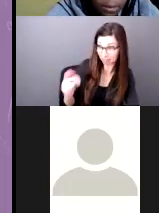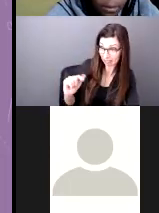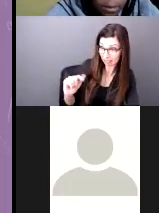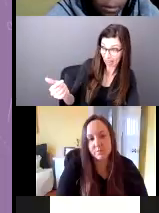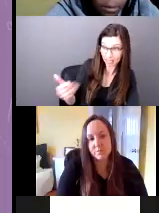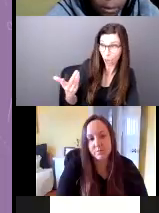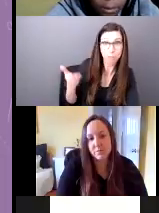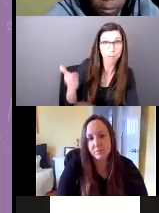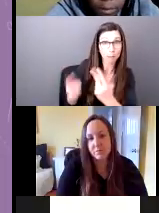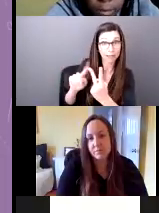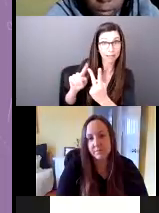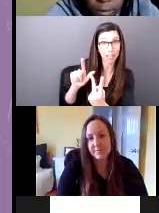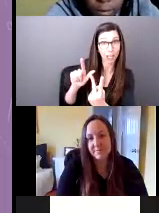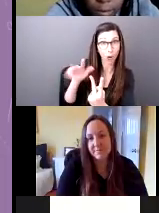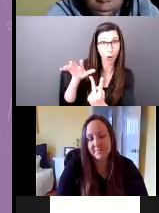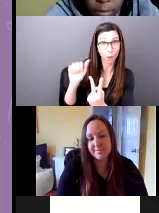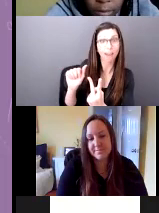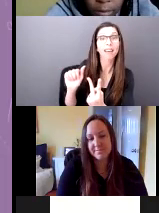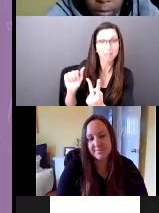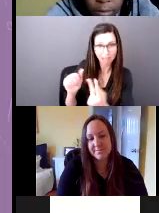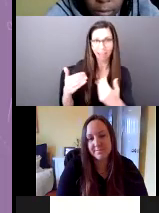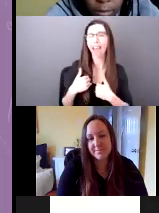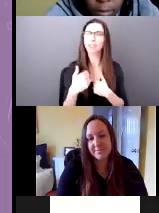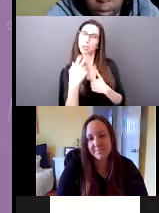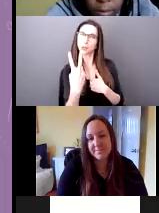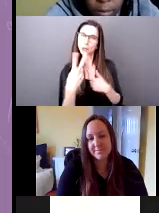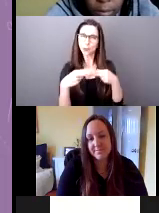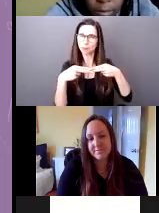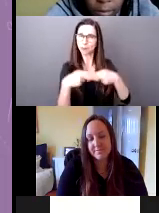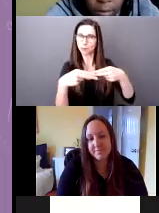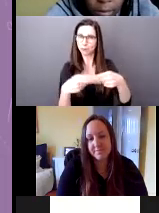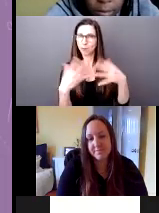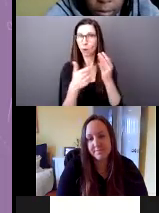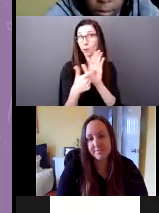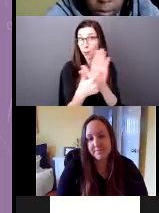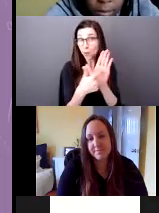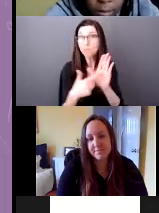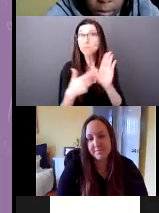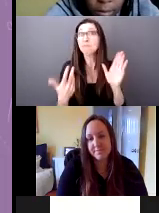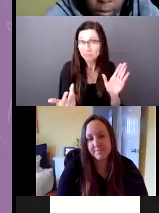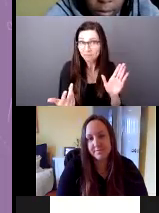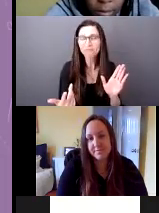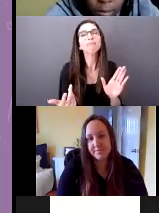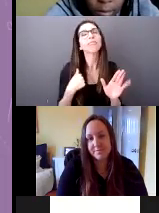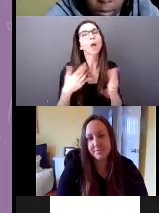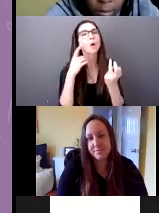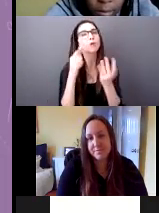moderate this, but we came up with 2 slides to sort of look at our complementary services.